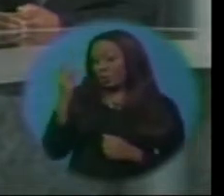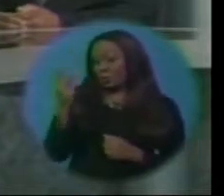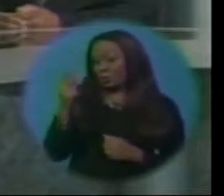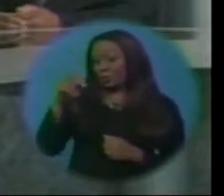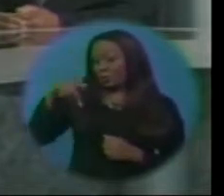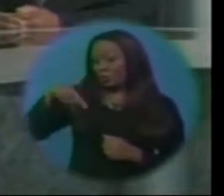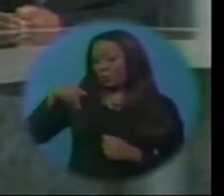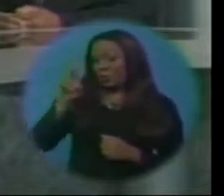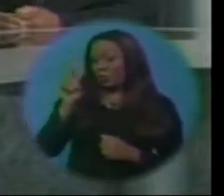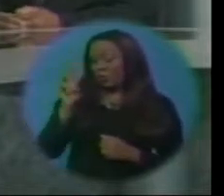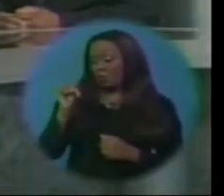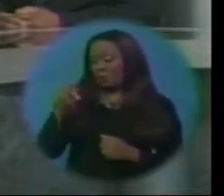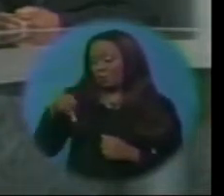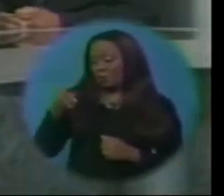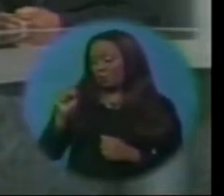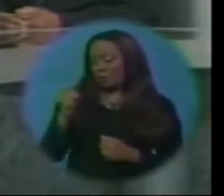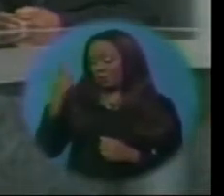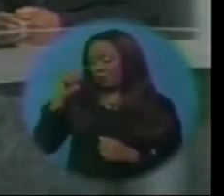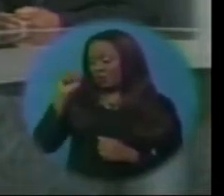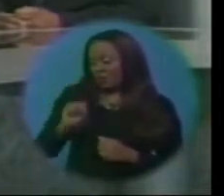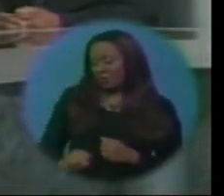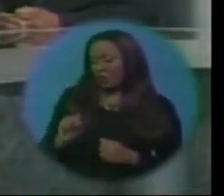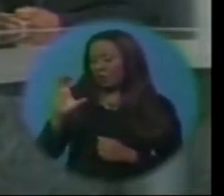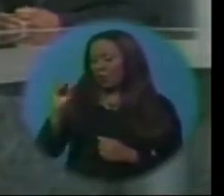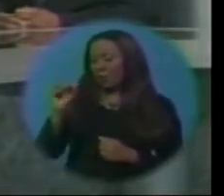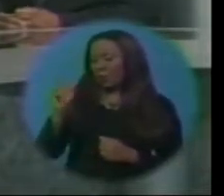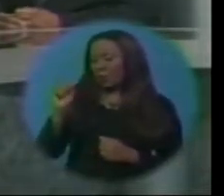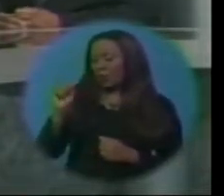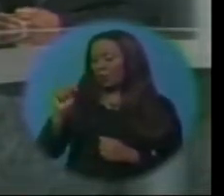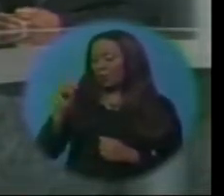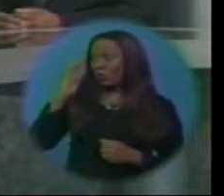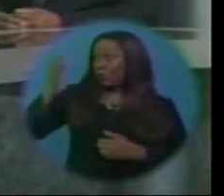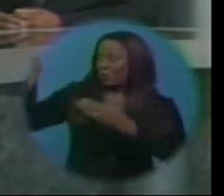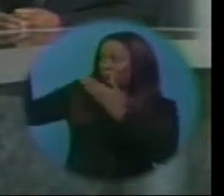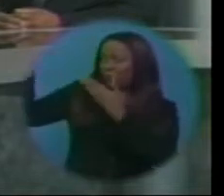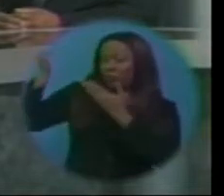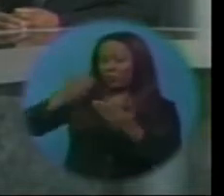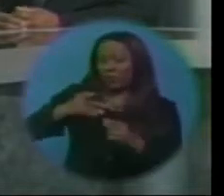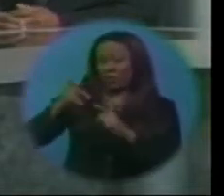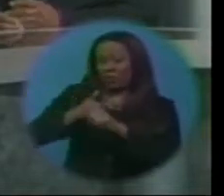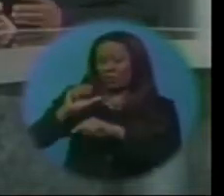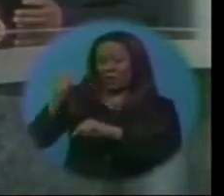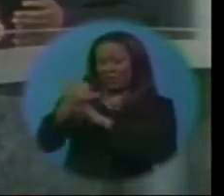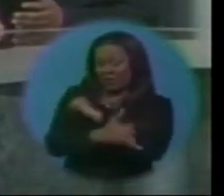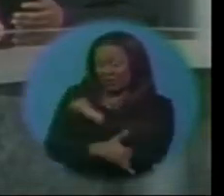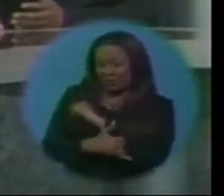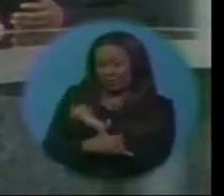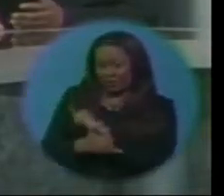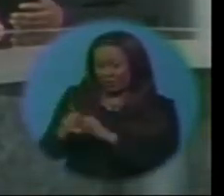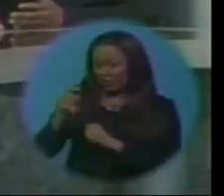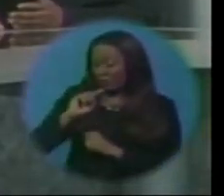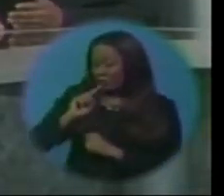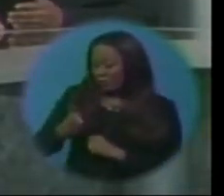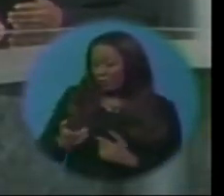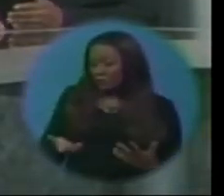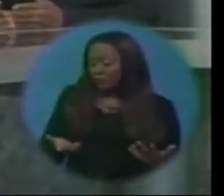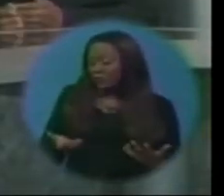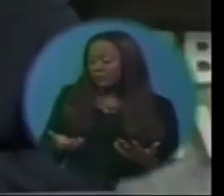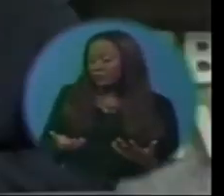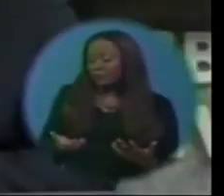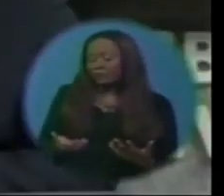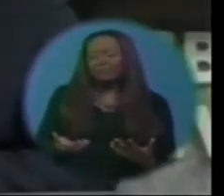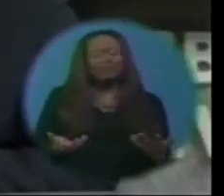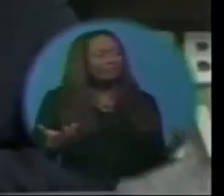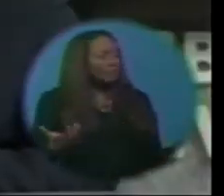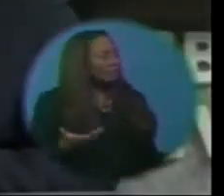into Barbados? That's expected to be added to the mitigating measures? Well, we've had a number of pumps that have been on order. Recently,